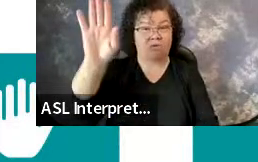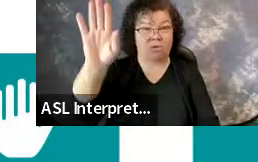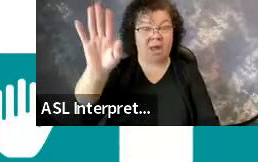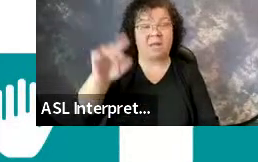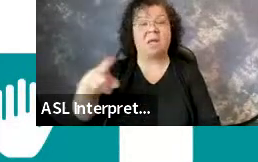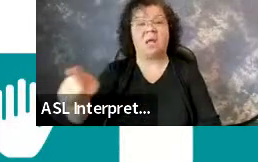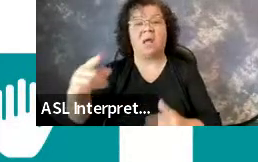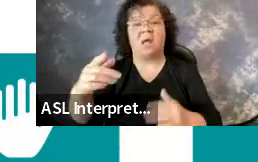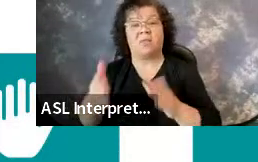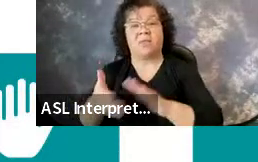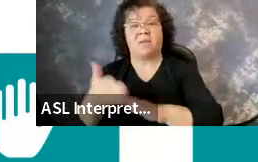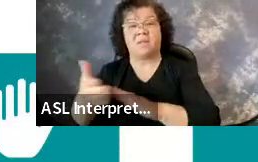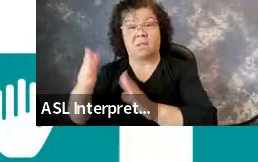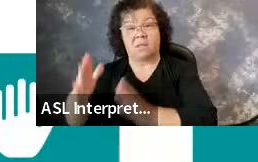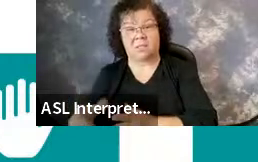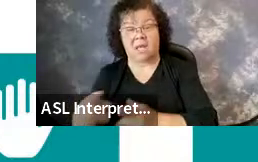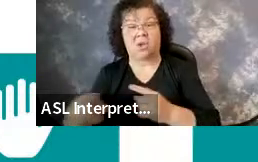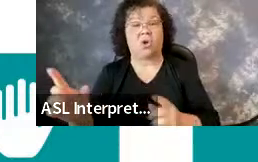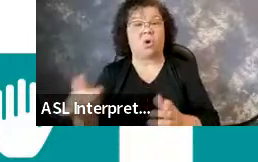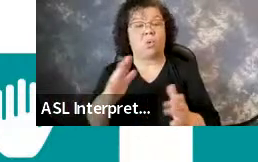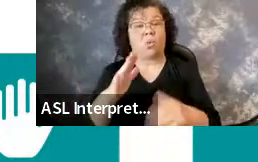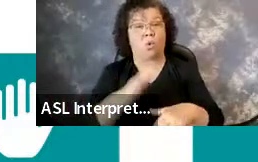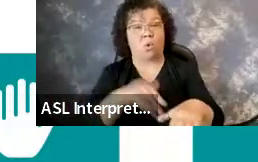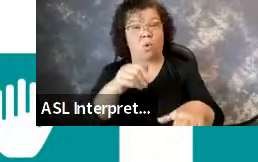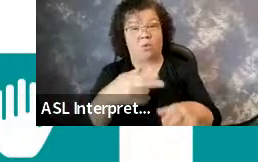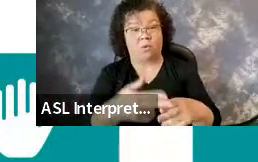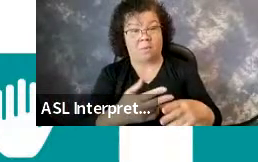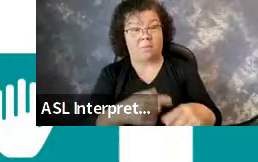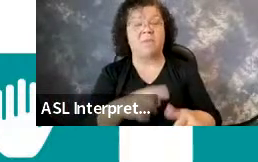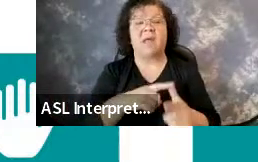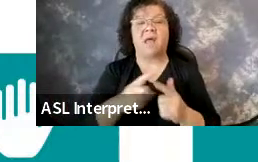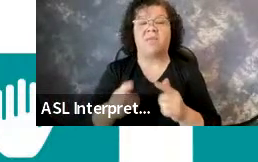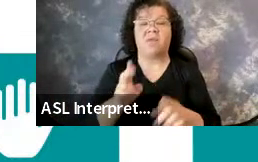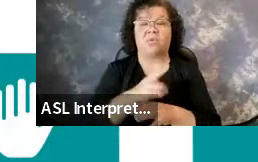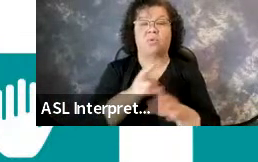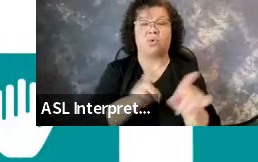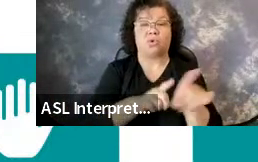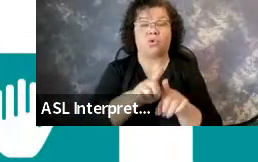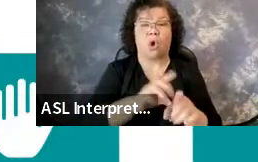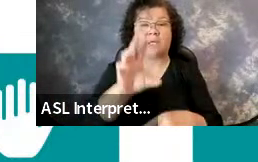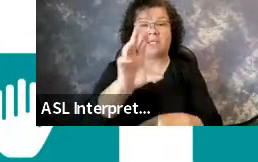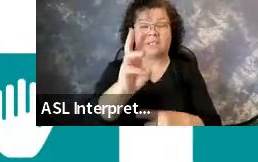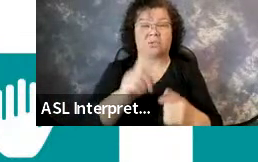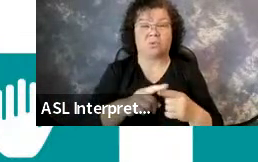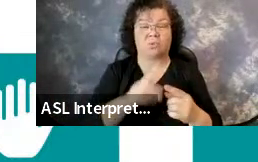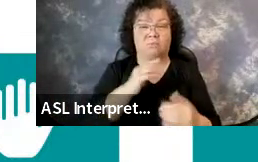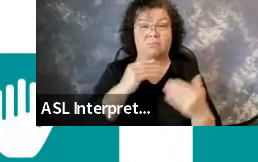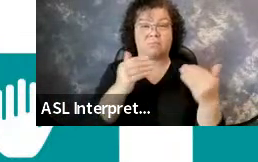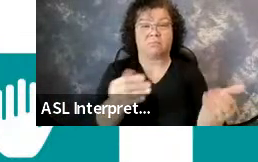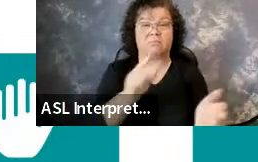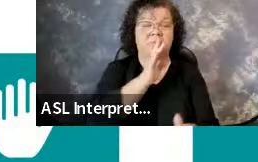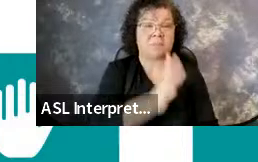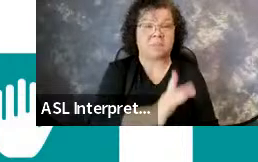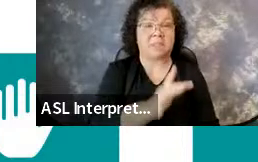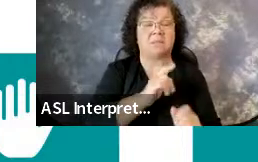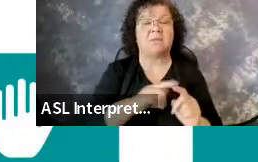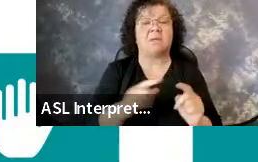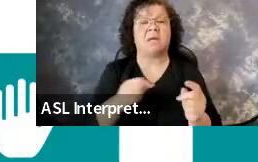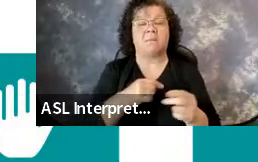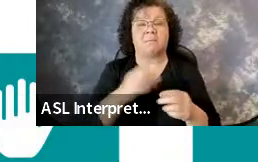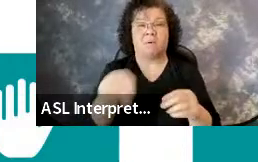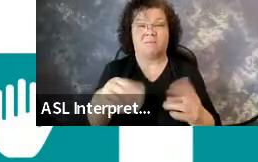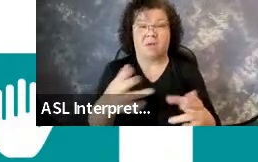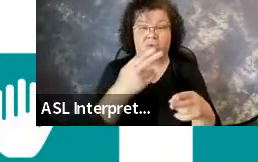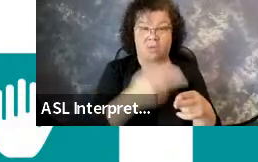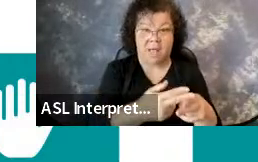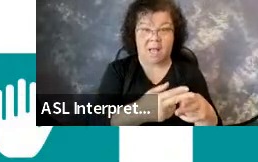call on participants to provide comment. You'll then dial *6 to unmute yourself. provide your name and affiliation,